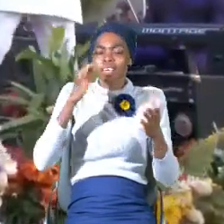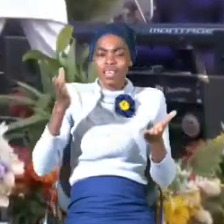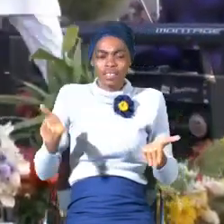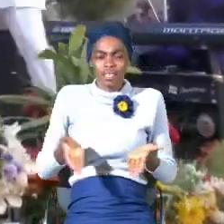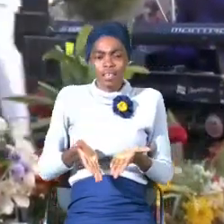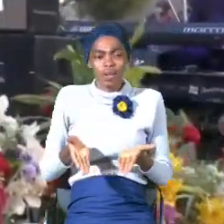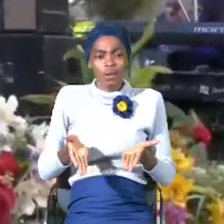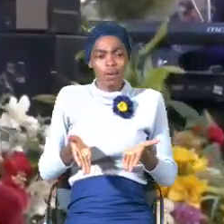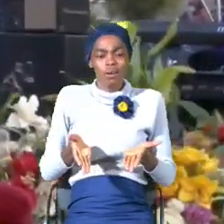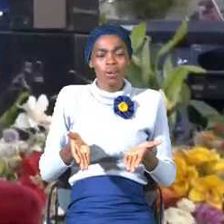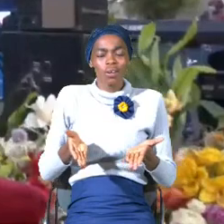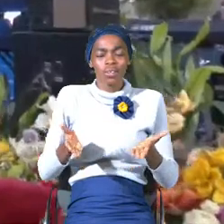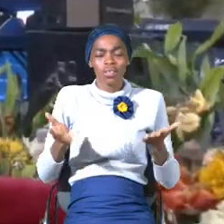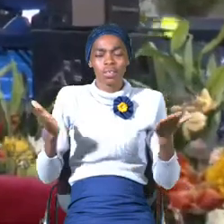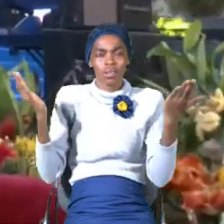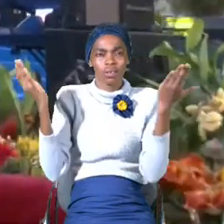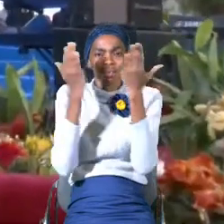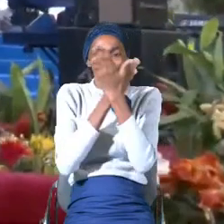Imaledo.